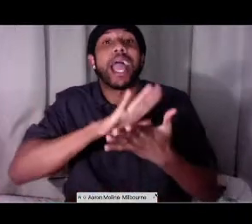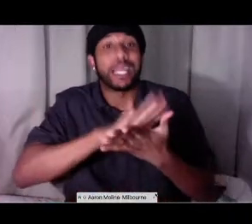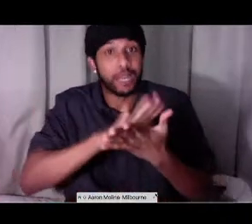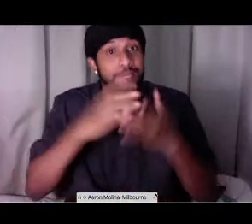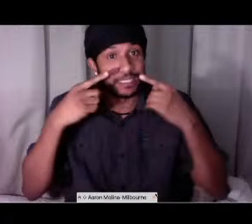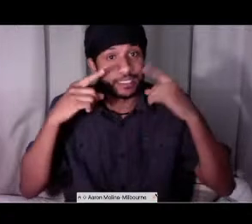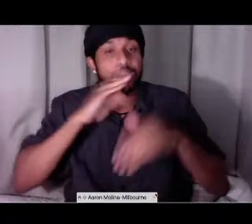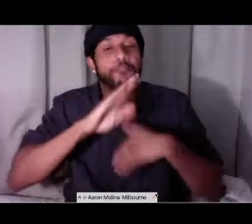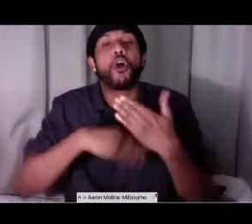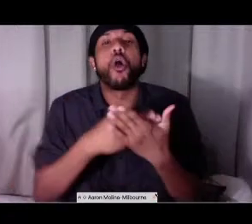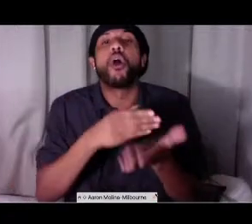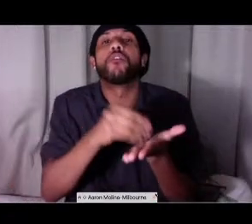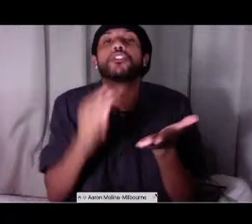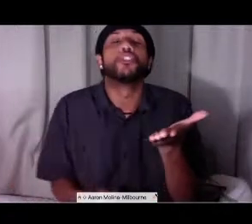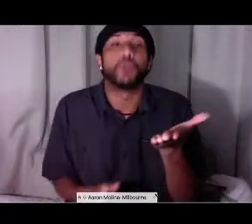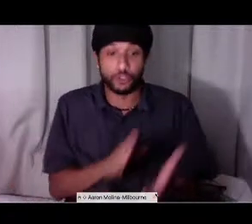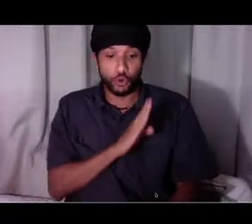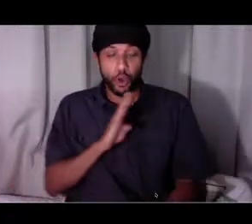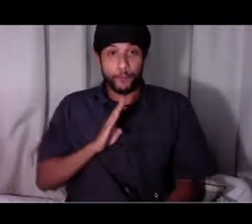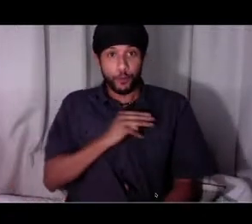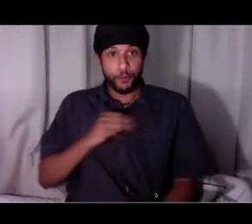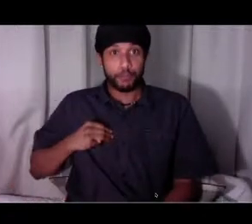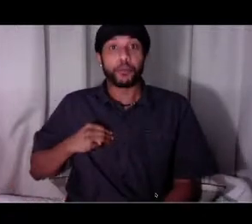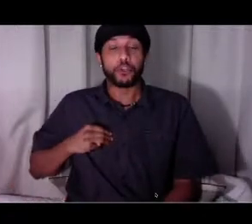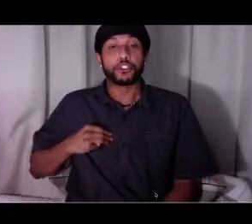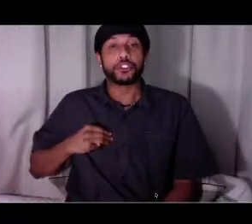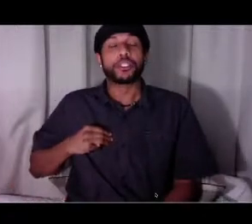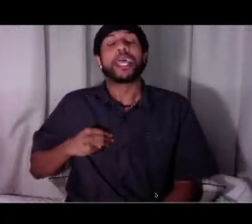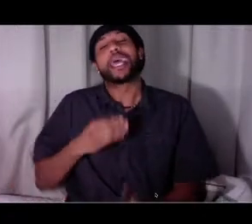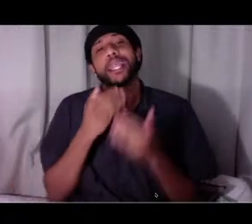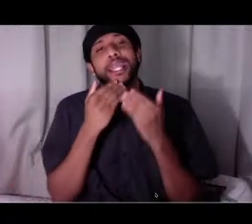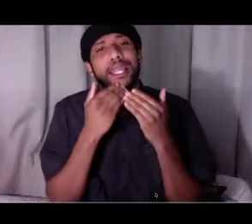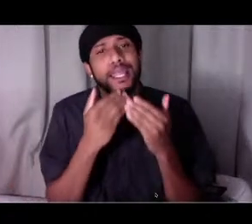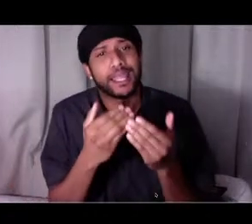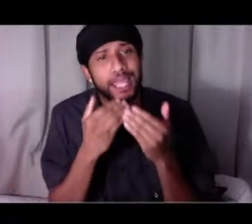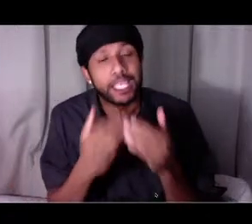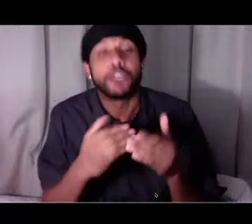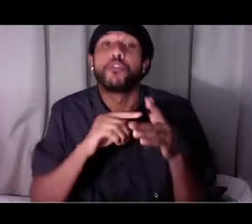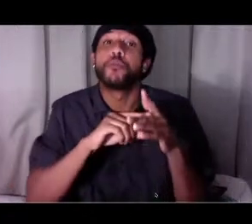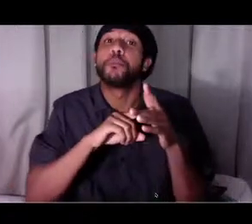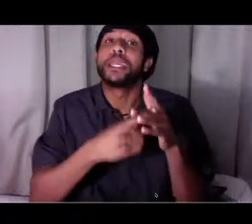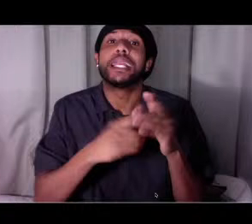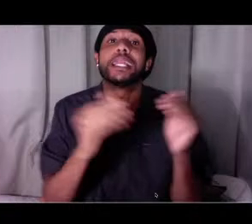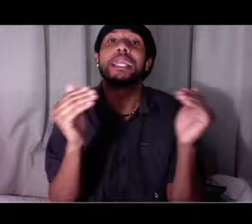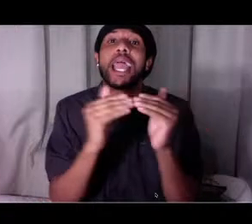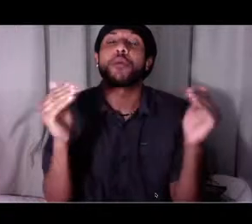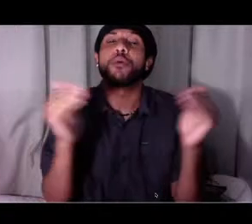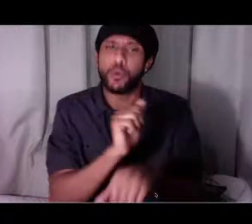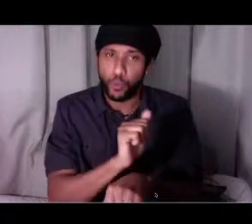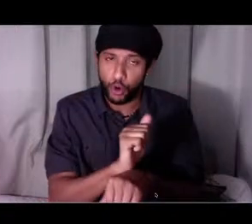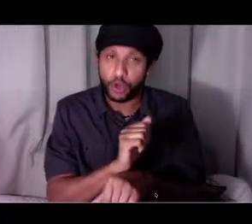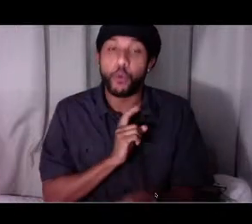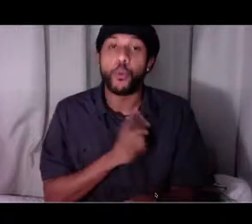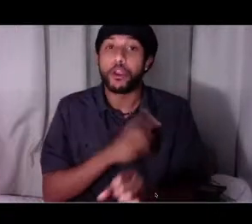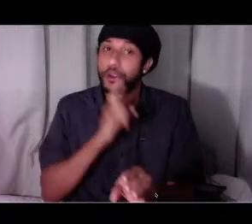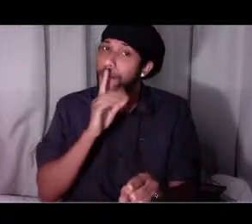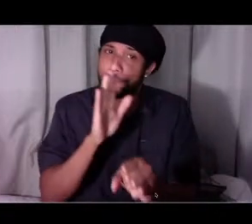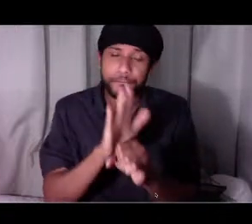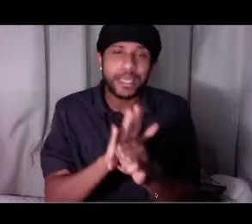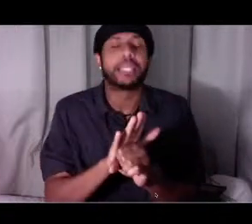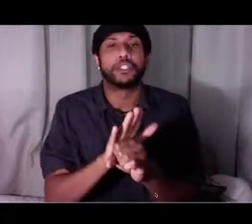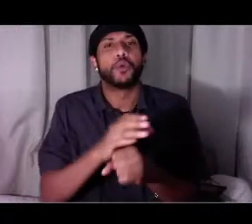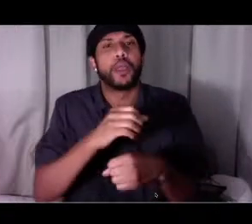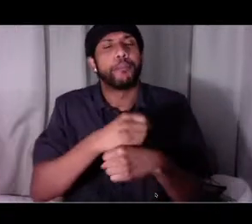our students to our board members and EXE I cabinet thank you for beginning the equity work we are committed to generating the